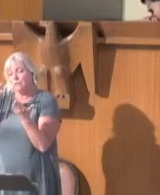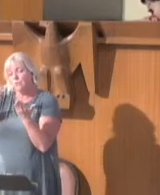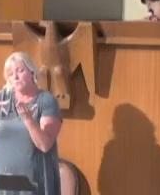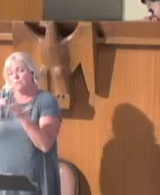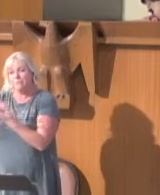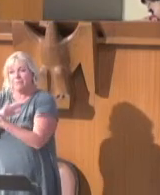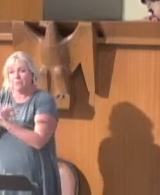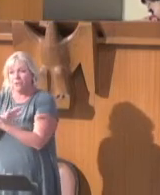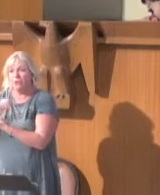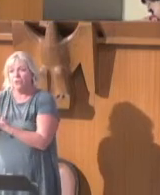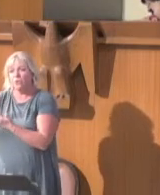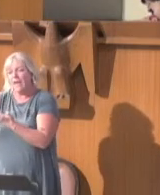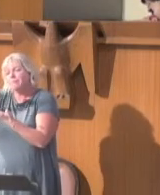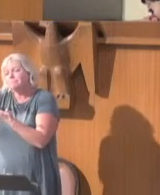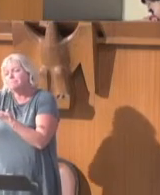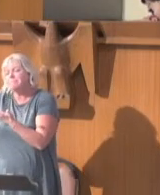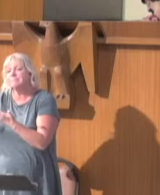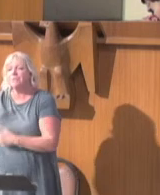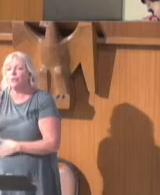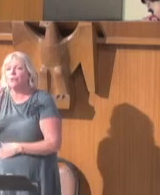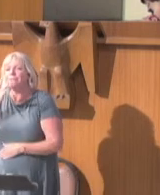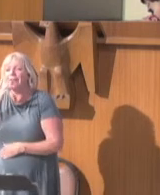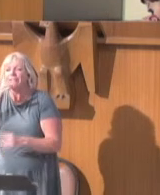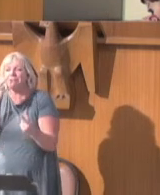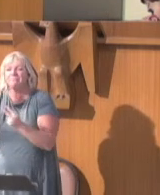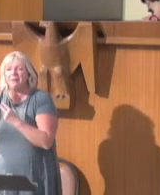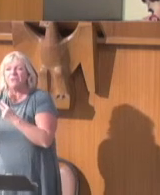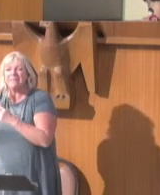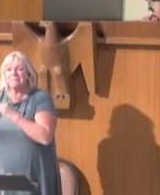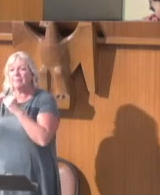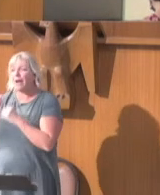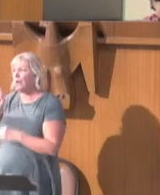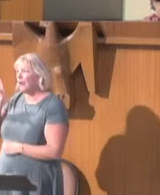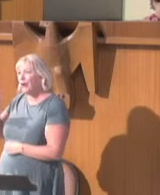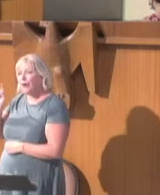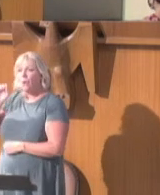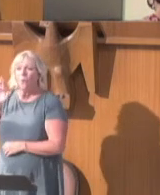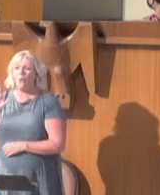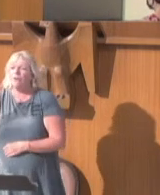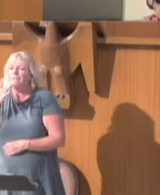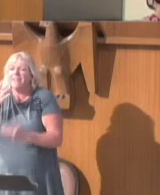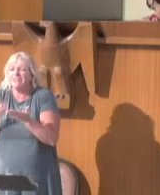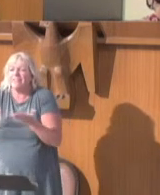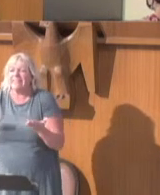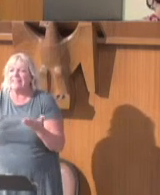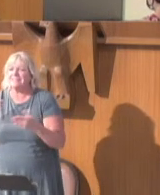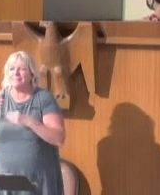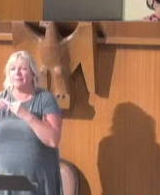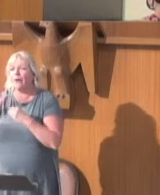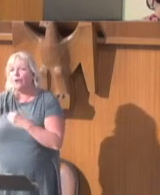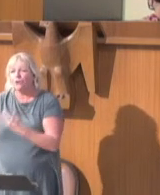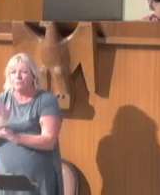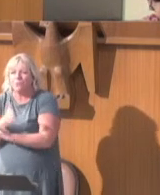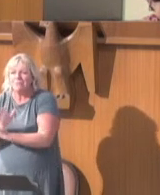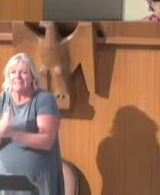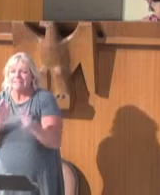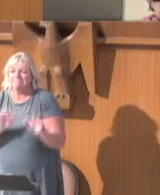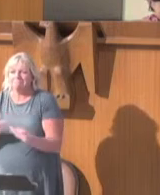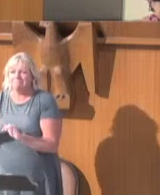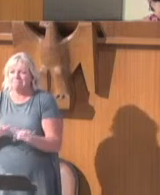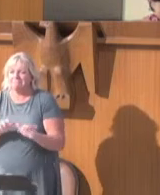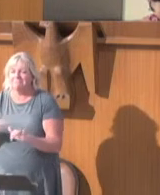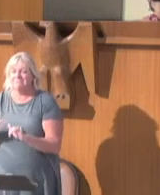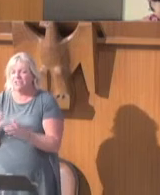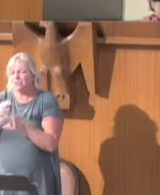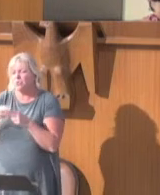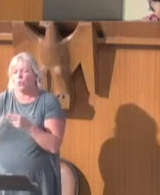share favorite memories you have of her or just favorite things that you enjoy about her playing the organ here. A little note of